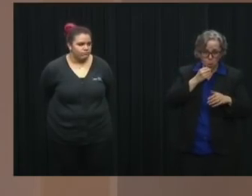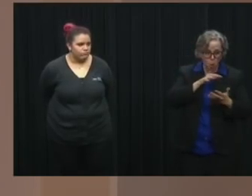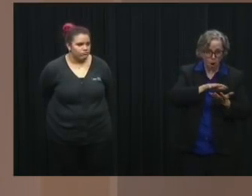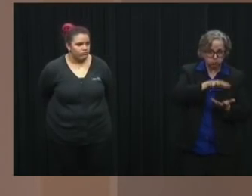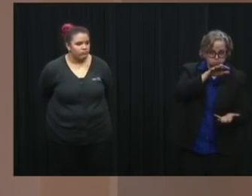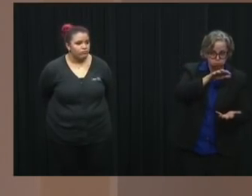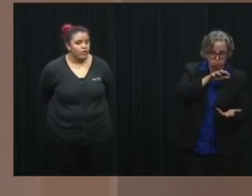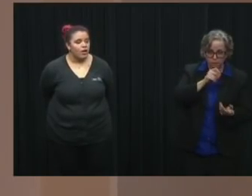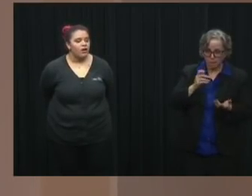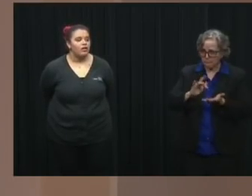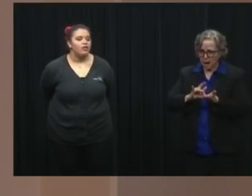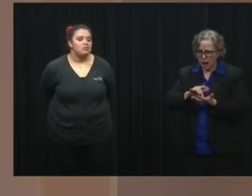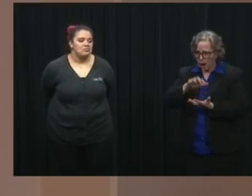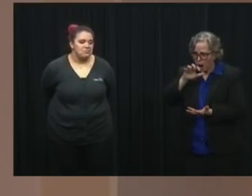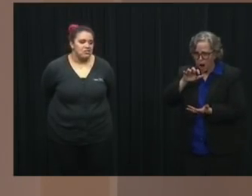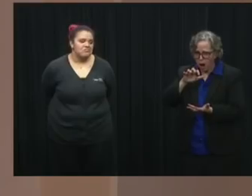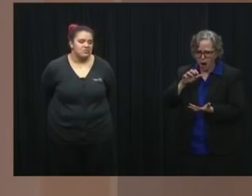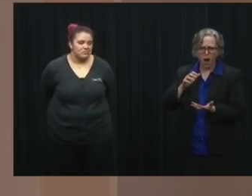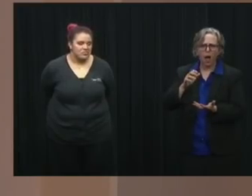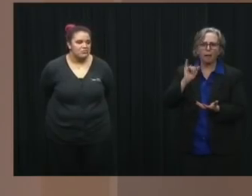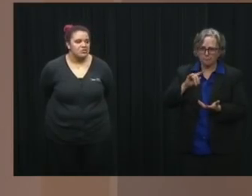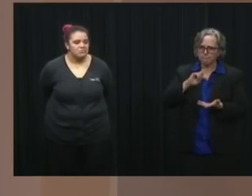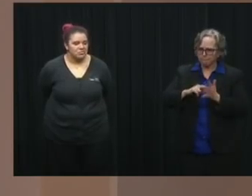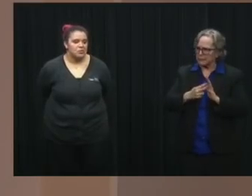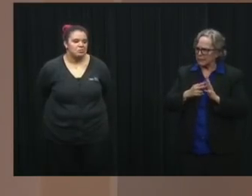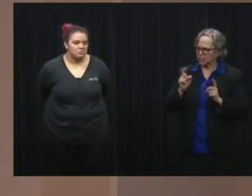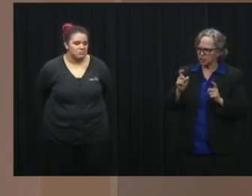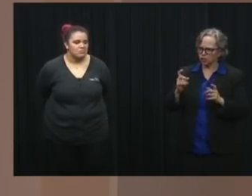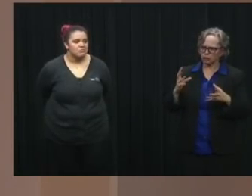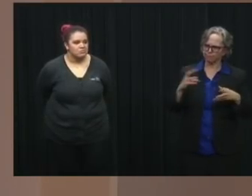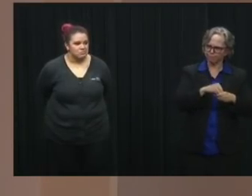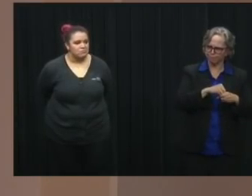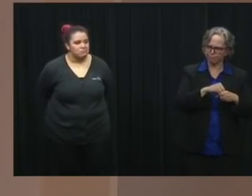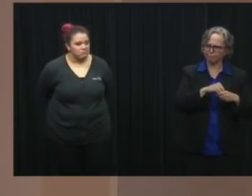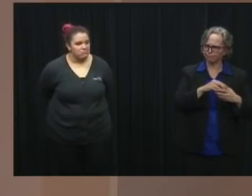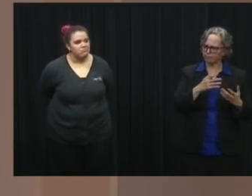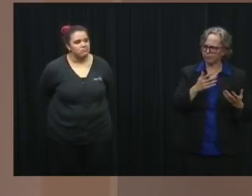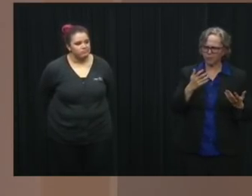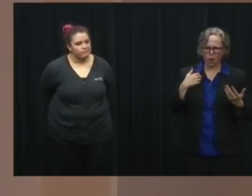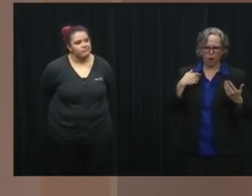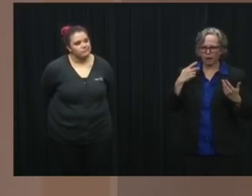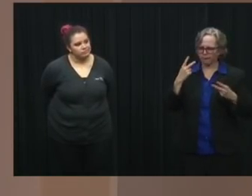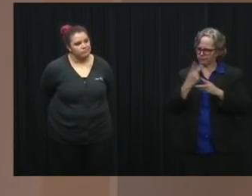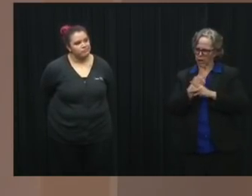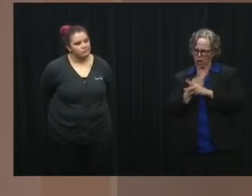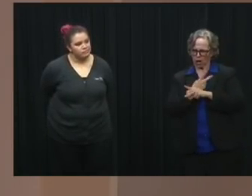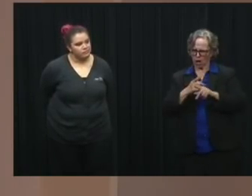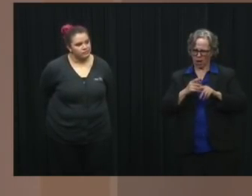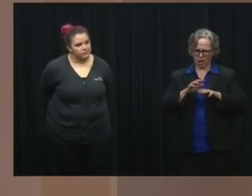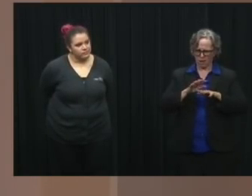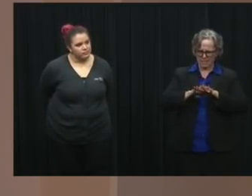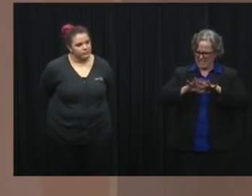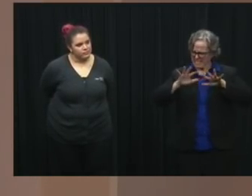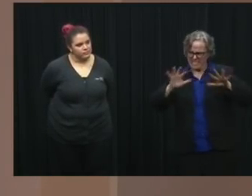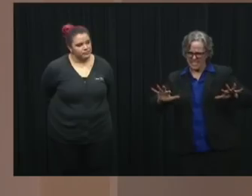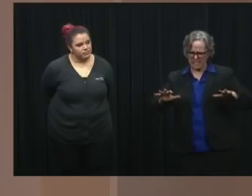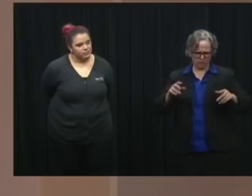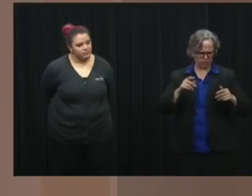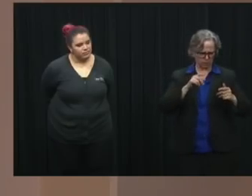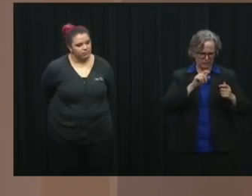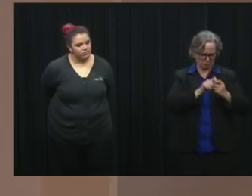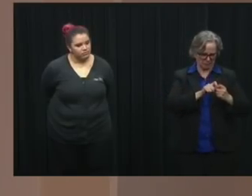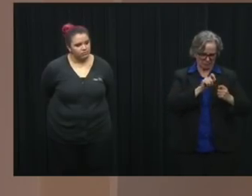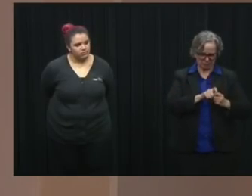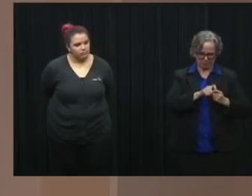certainly an essential part of the supply chain. It's impossible to get that deep into the